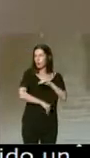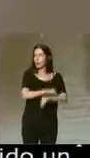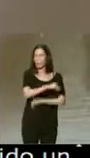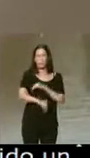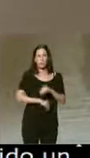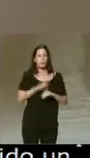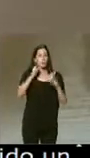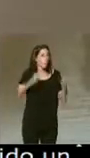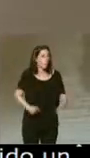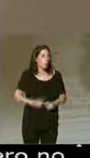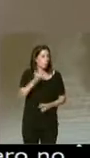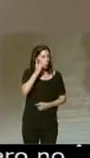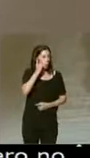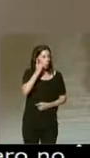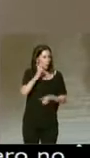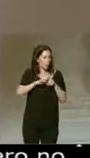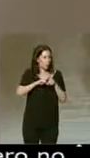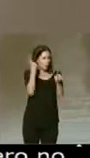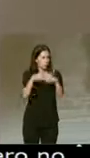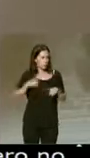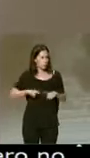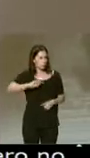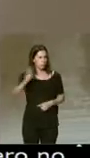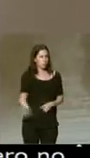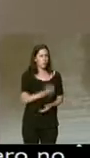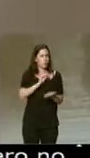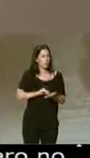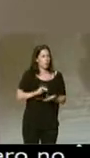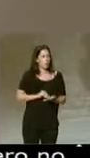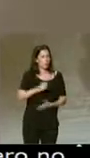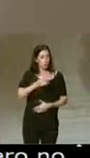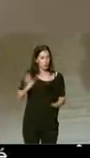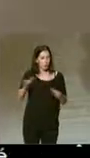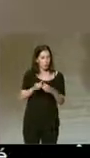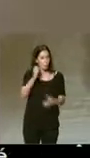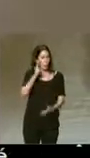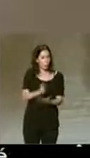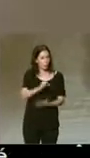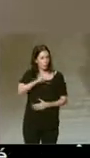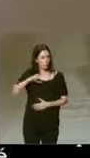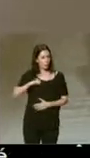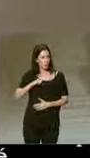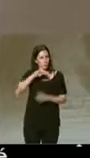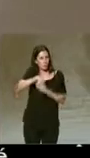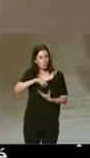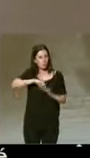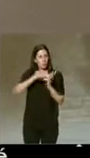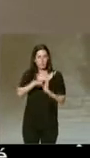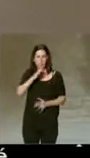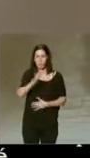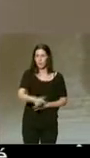This person had tested many mobile devices, and for our group it was a